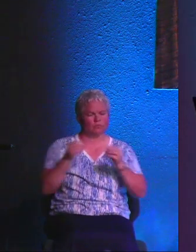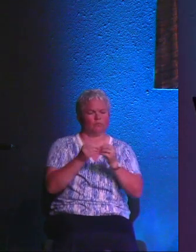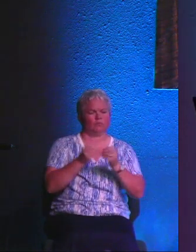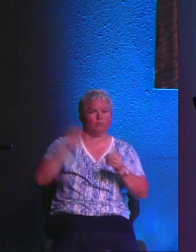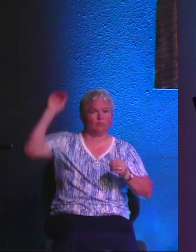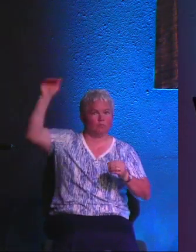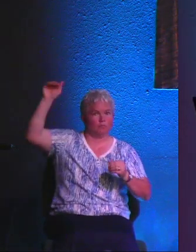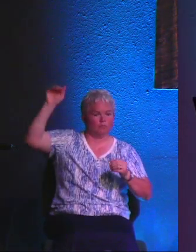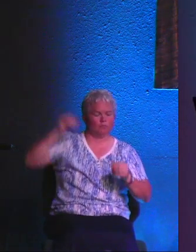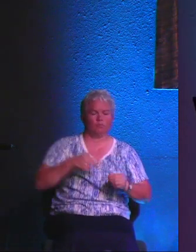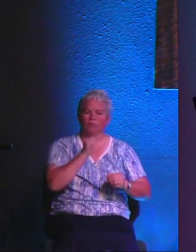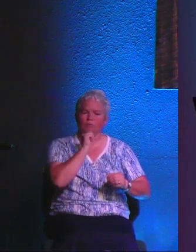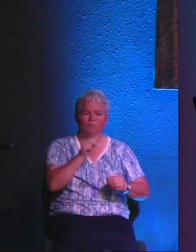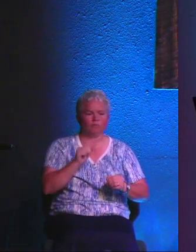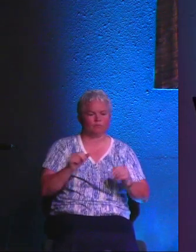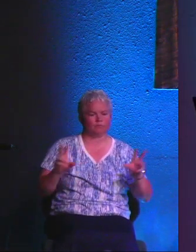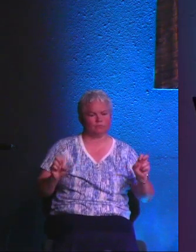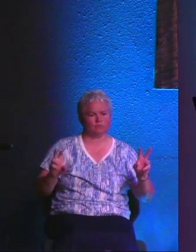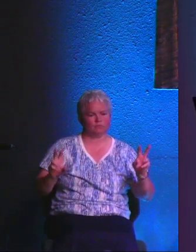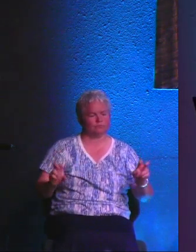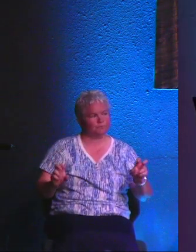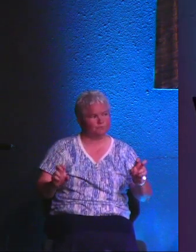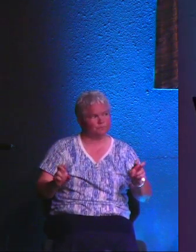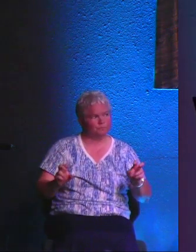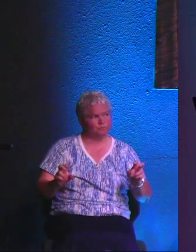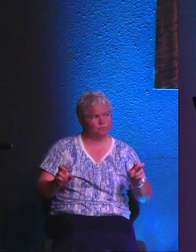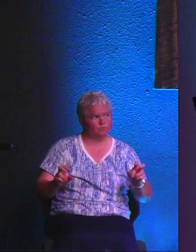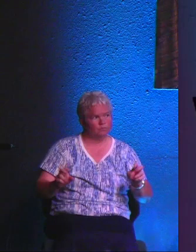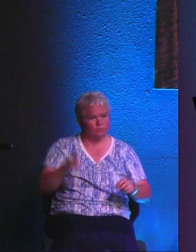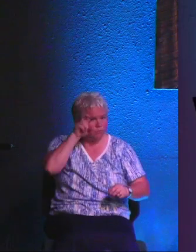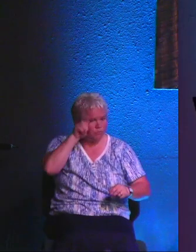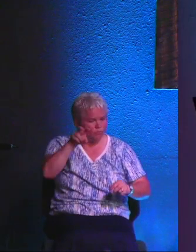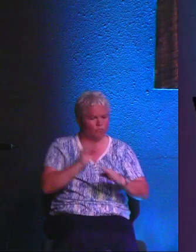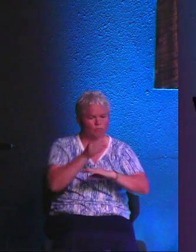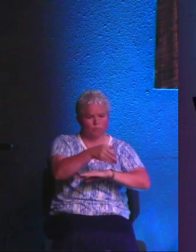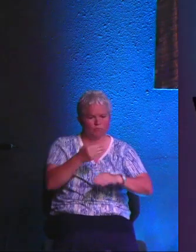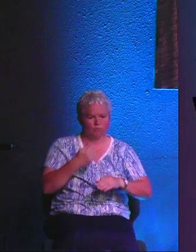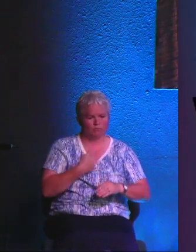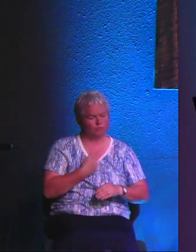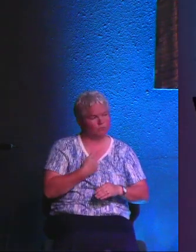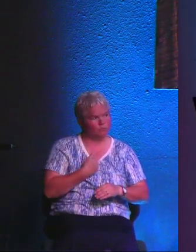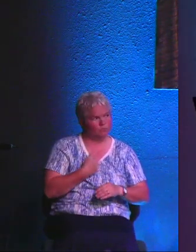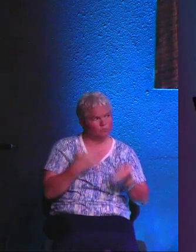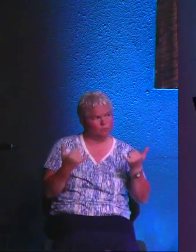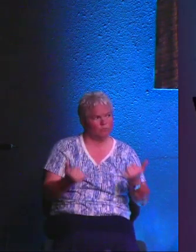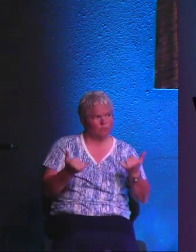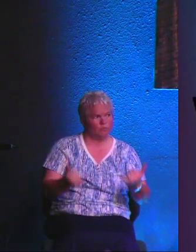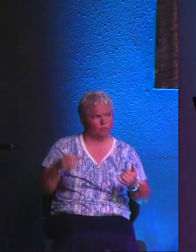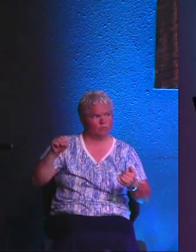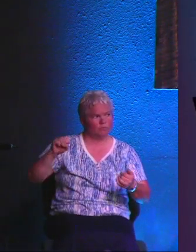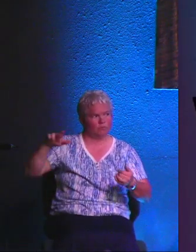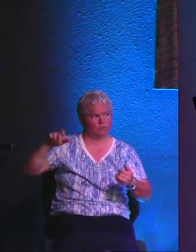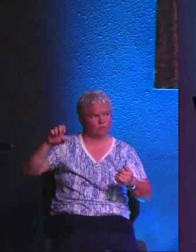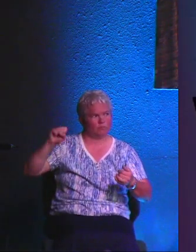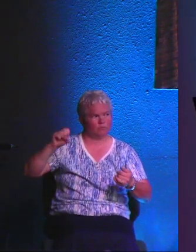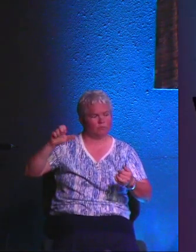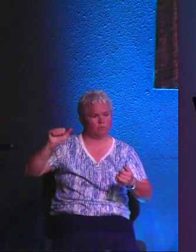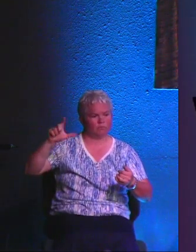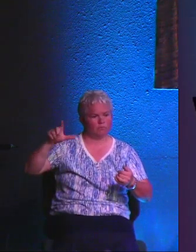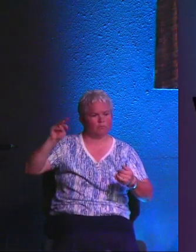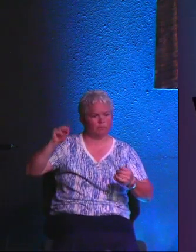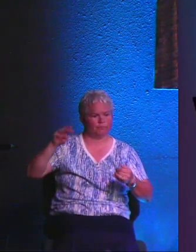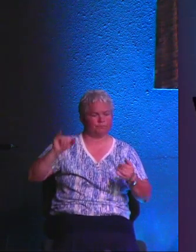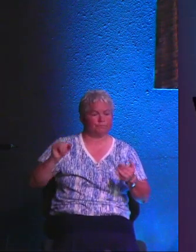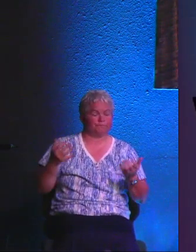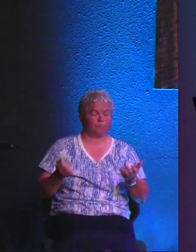High. No evil can befall me because he has ordered his angels to watch over me. I rest in that today, Psalms 91:3 through